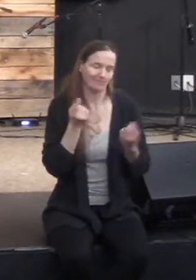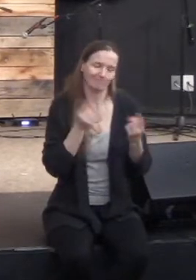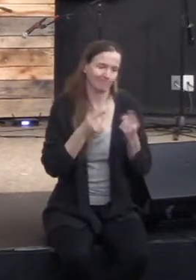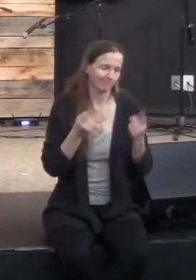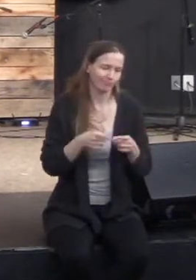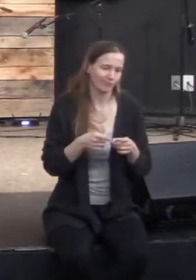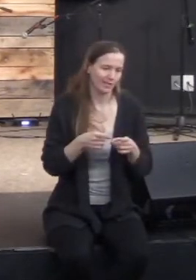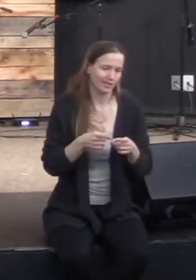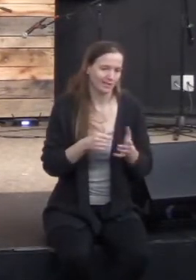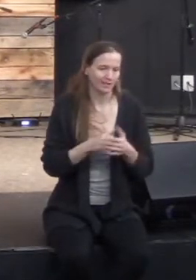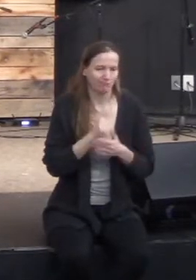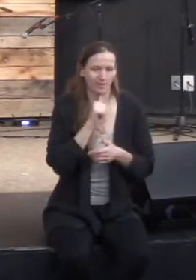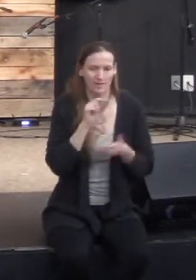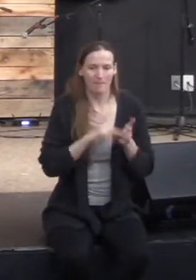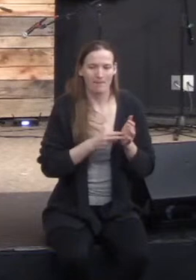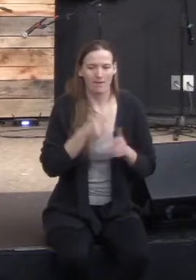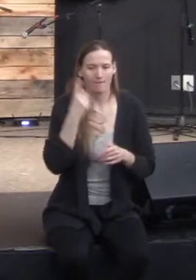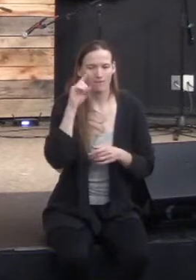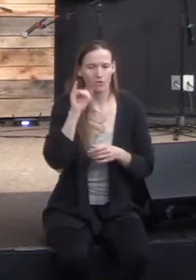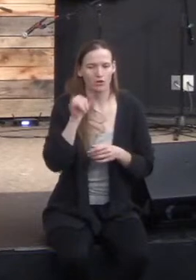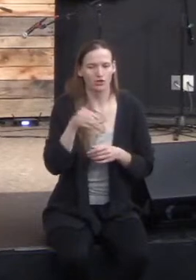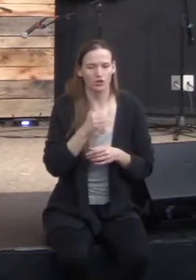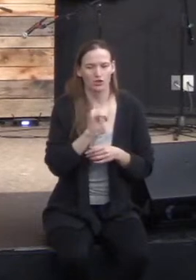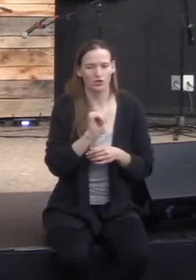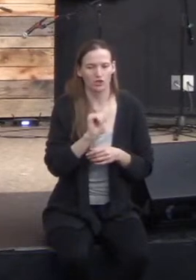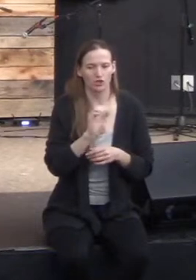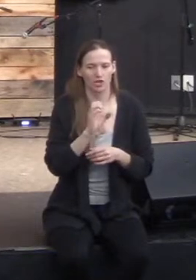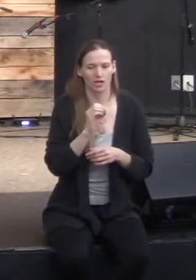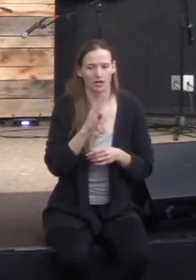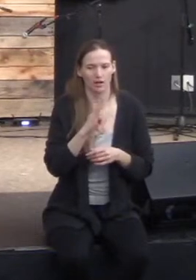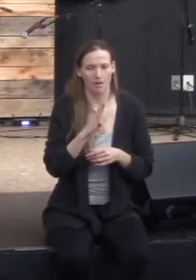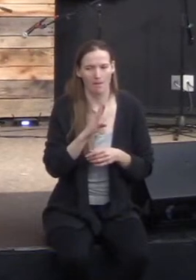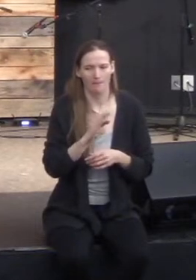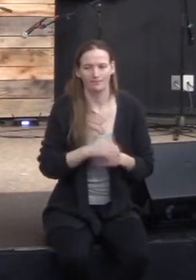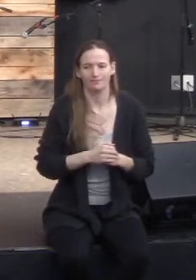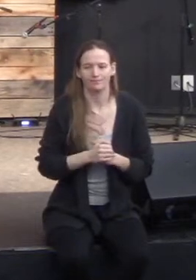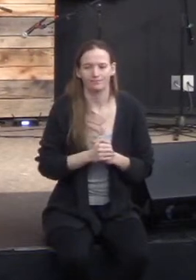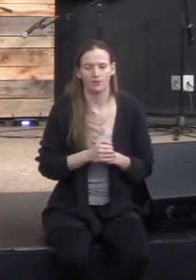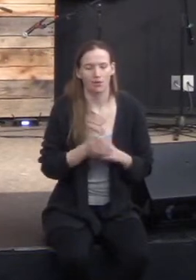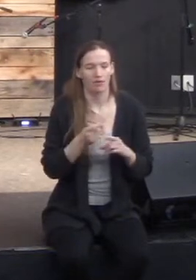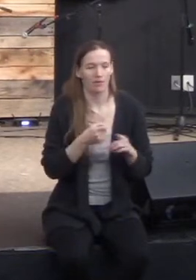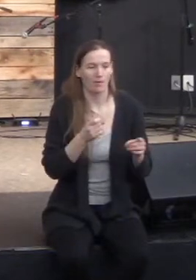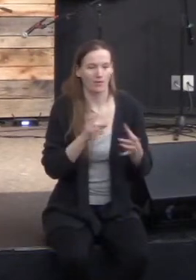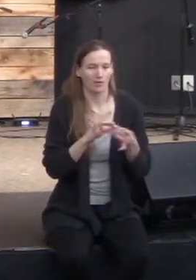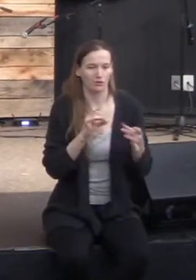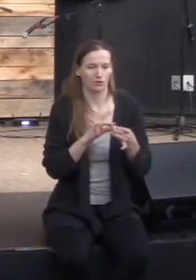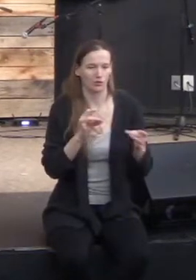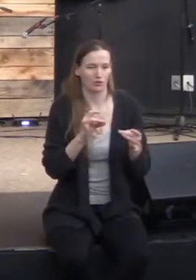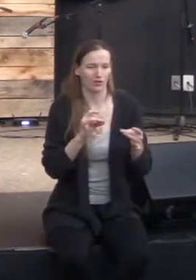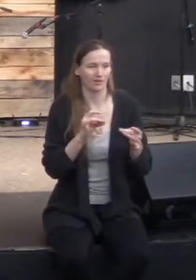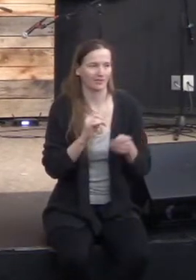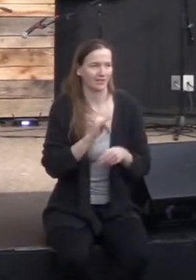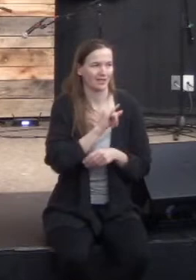was meant to be for Jacob either. As you could tell from the story, Jacob was